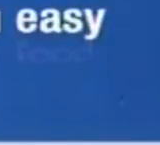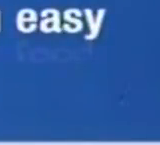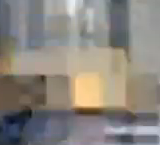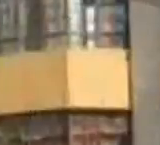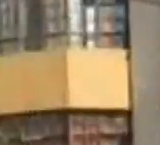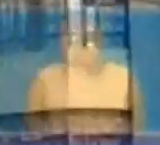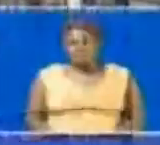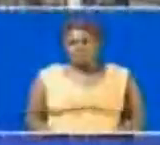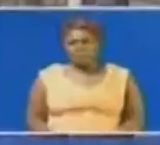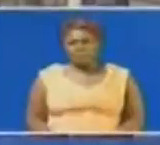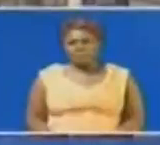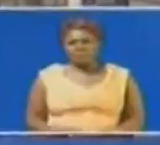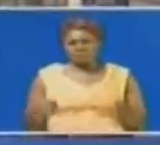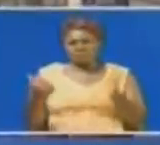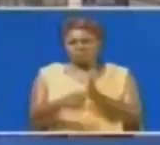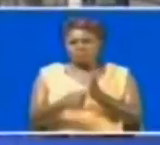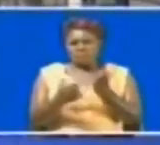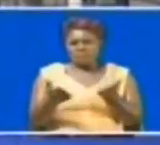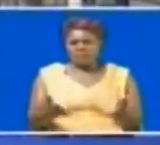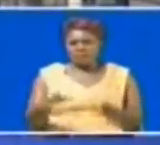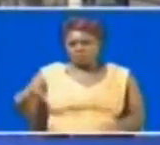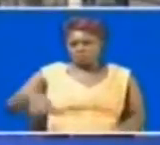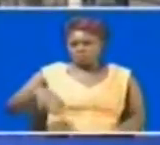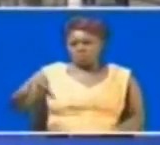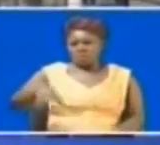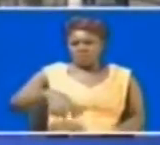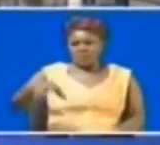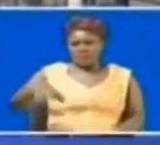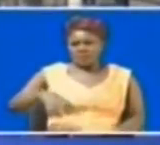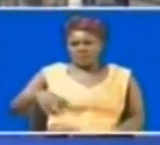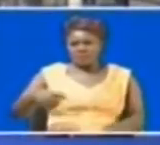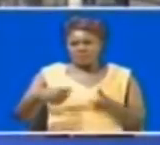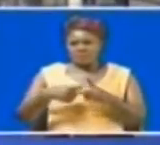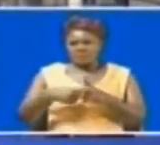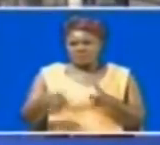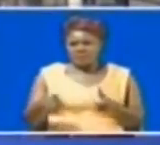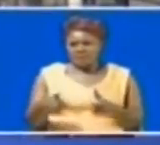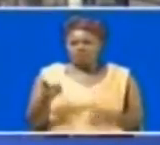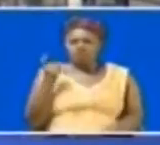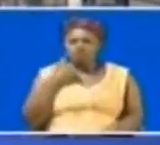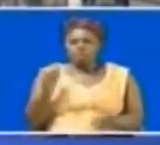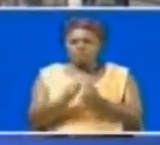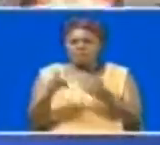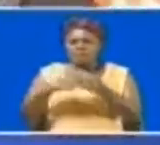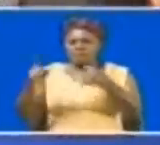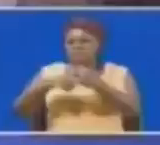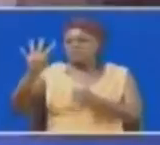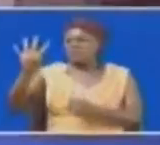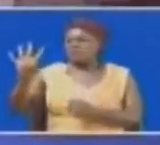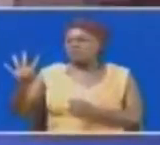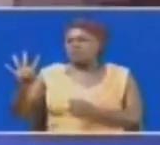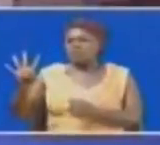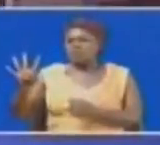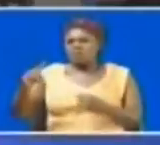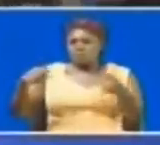error, an error that has now left the supermarket chain, which began as a grocery store in 1964,